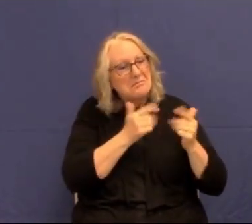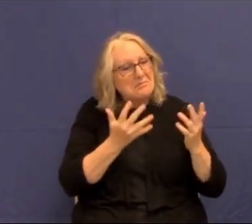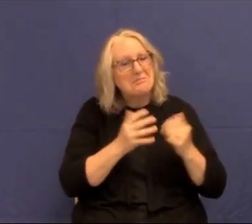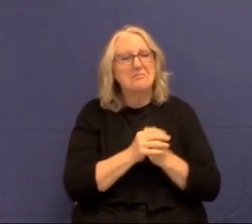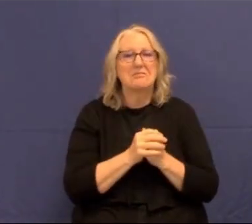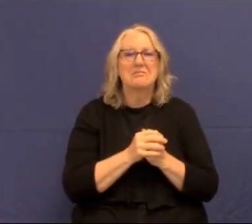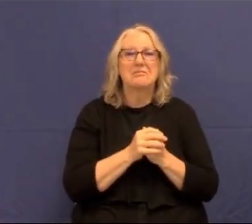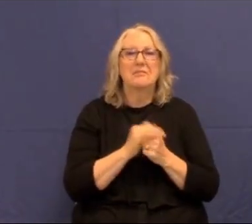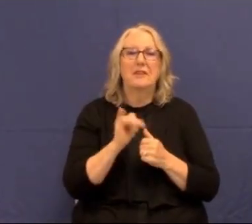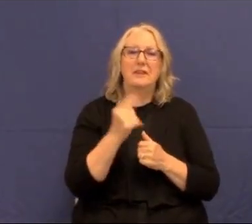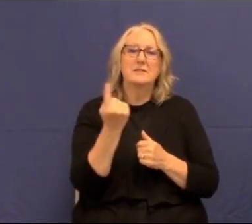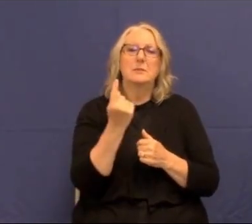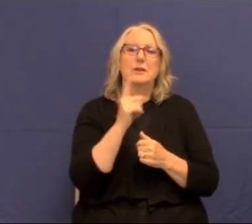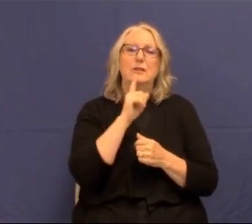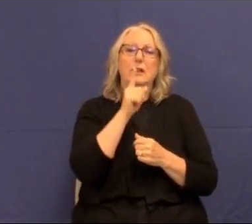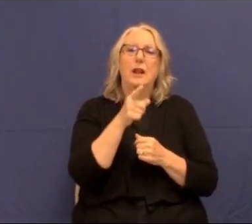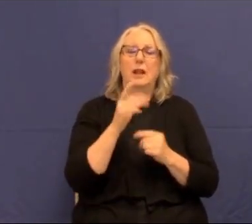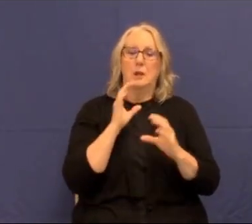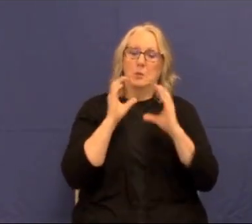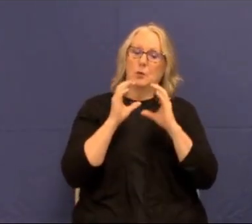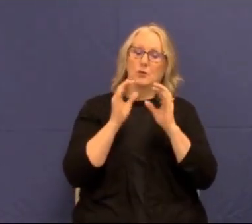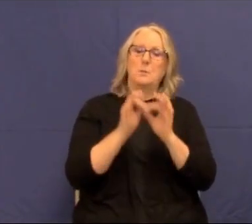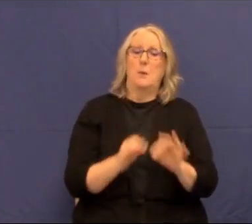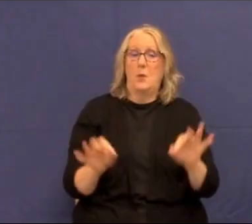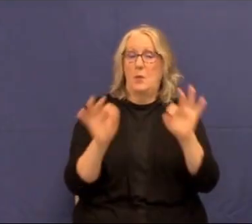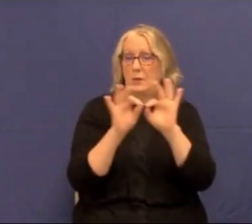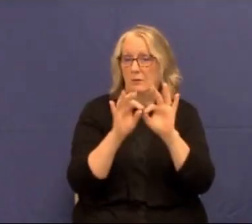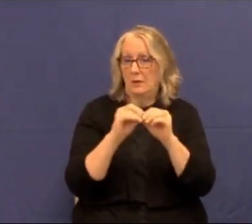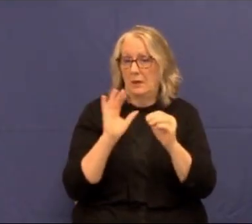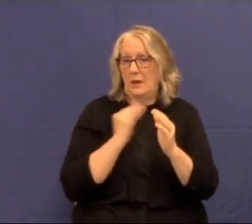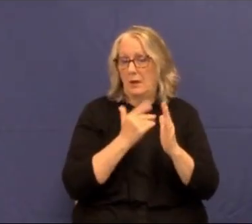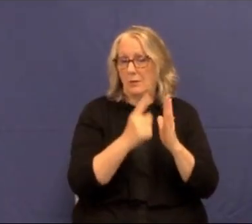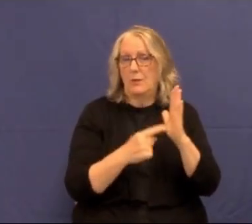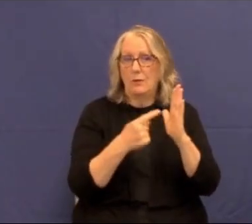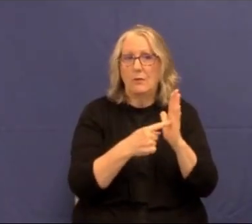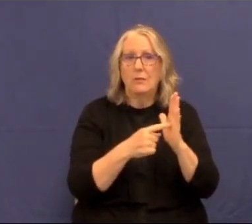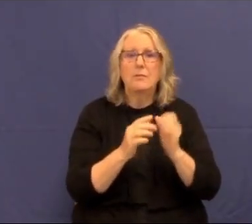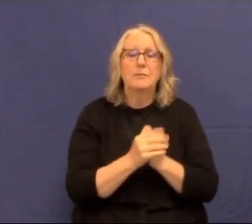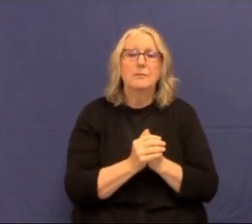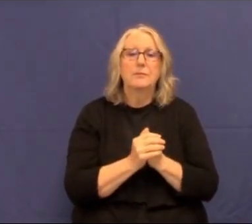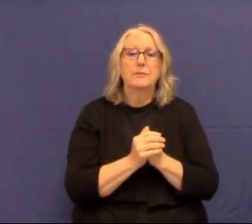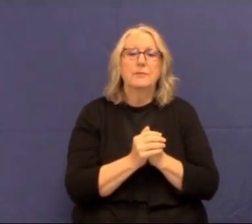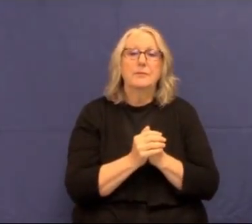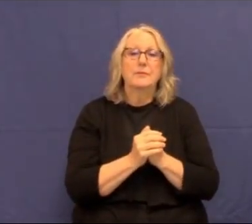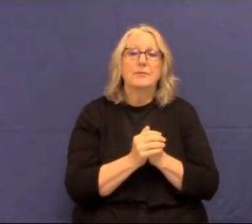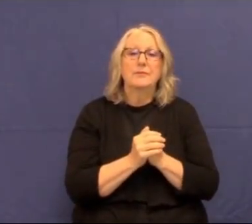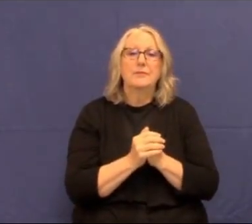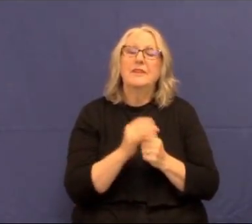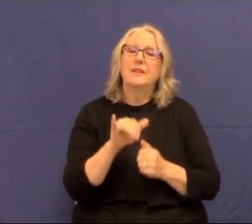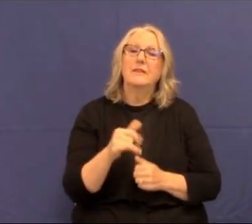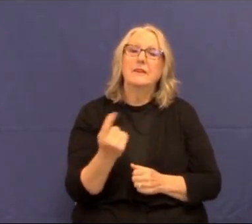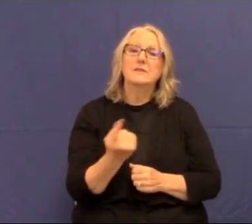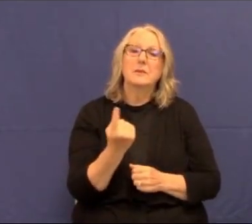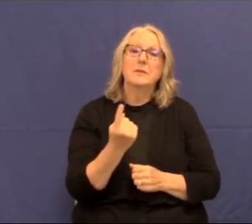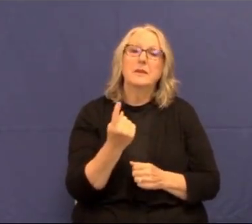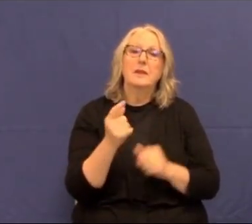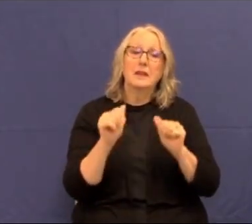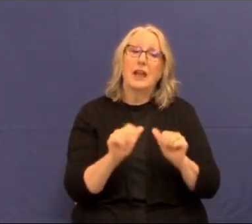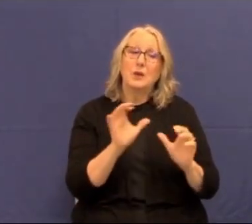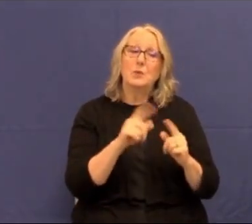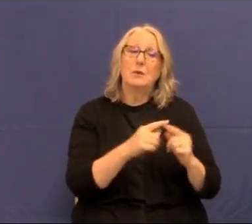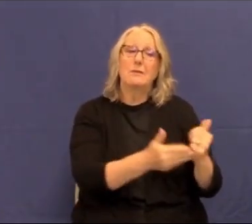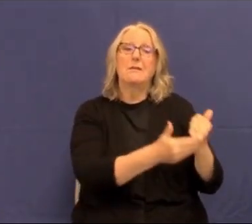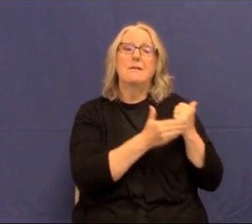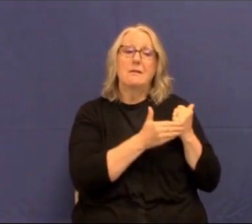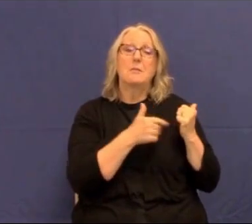and this is just kind of something that communication is really important in our role, and so this is something